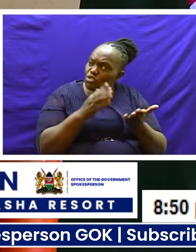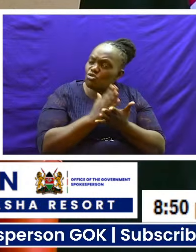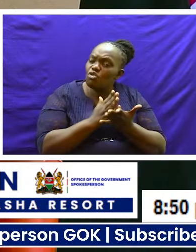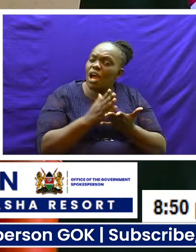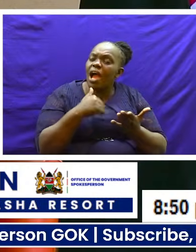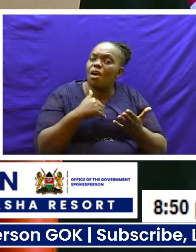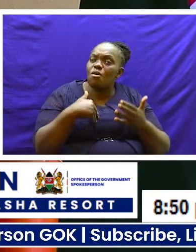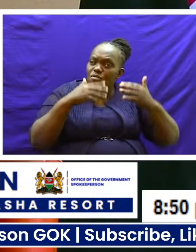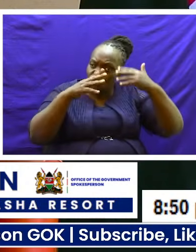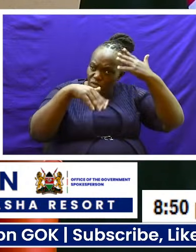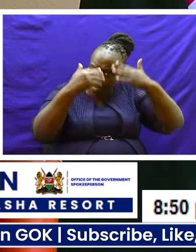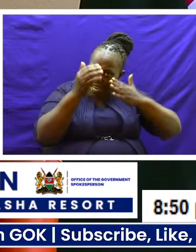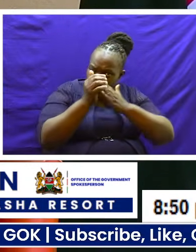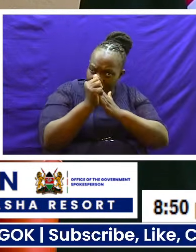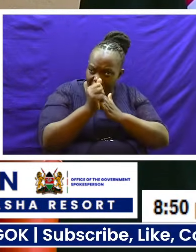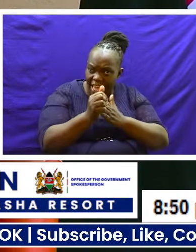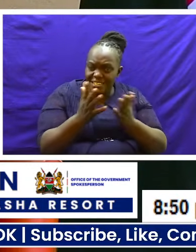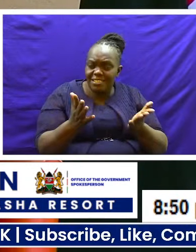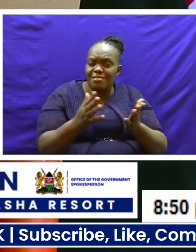career guidance programs.